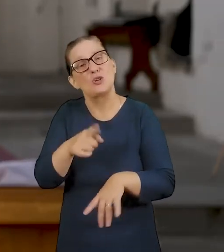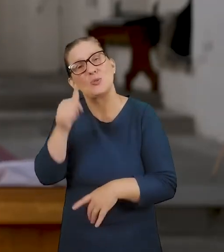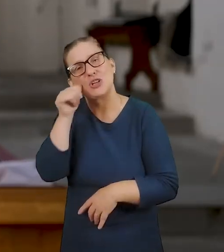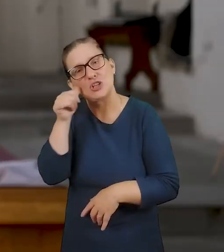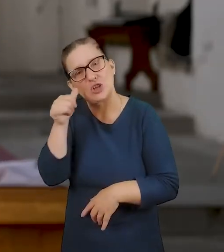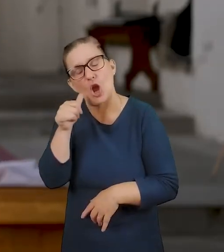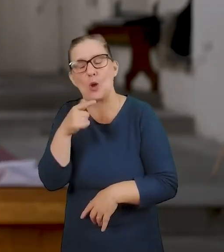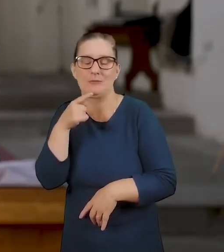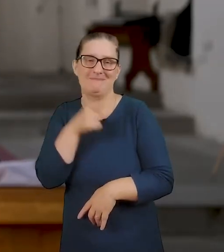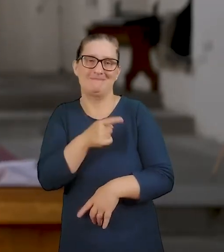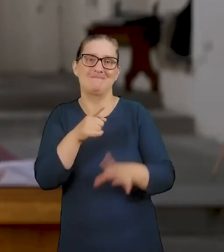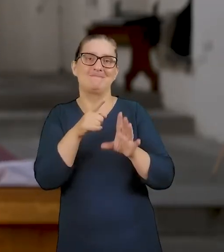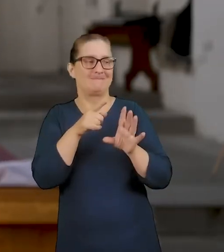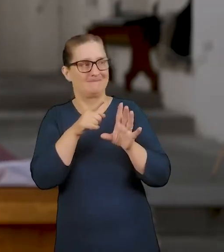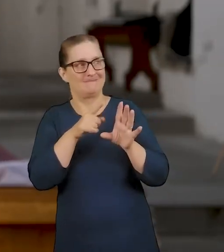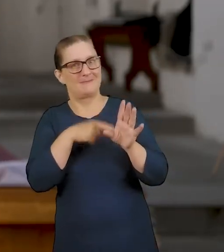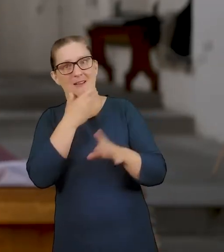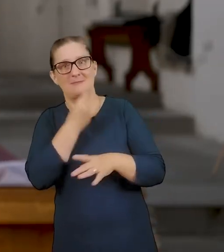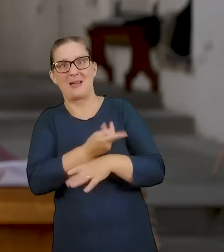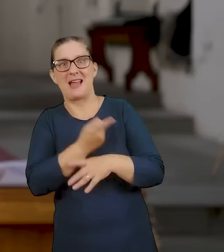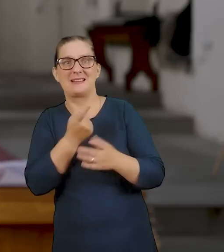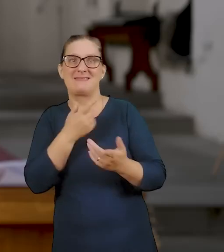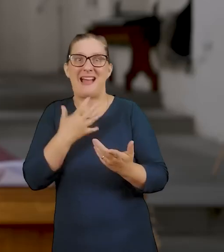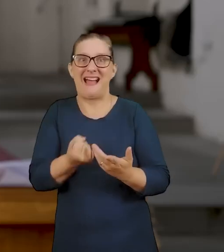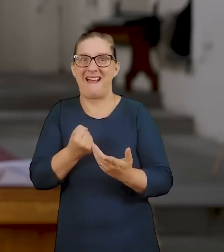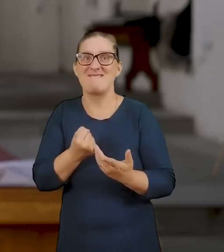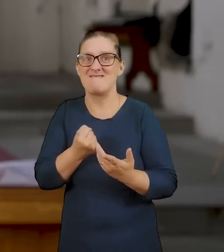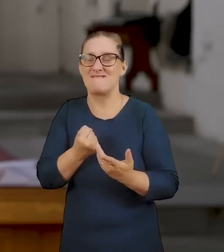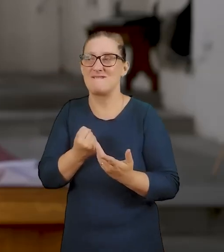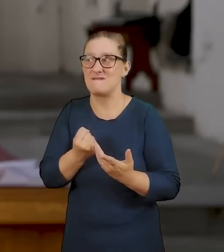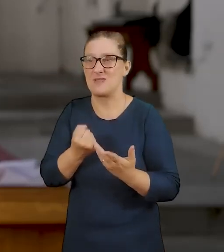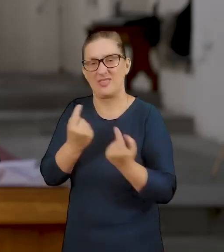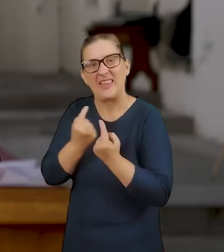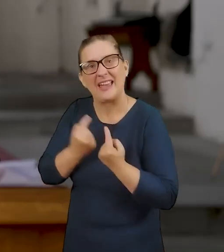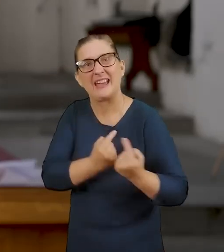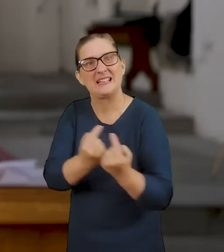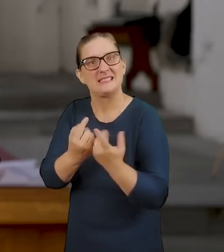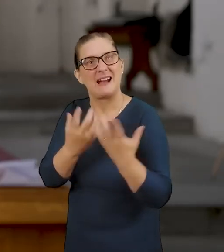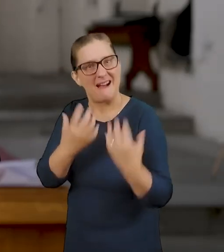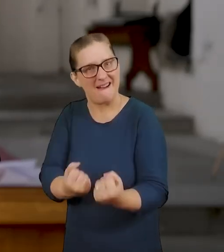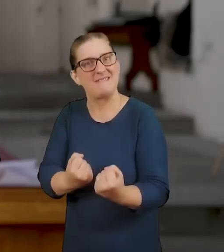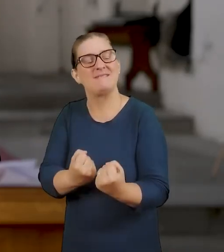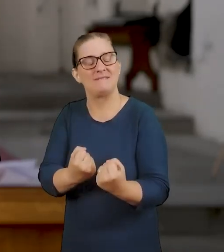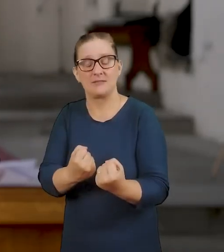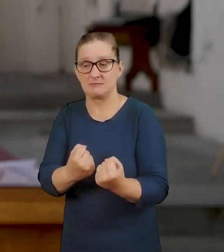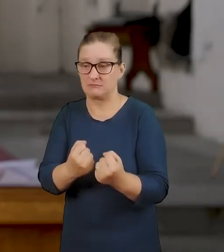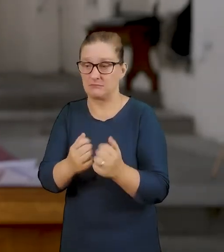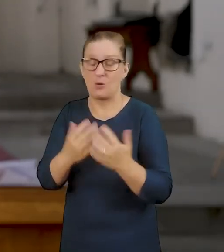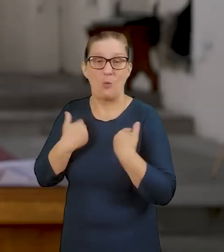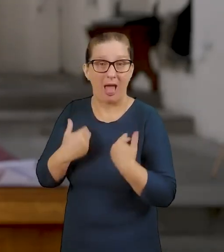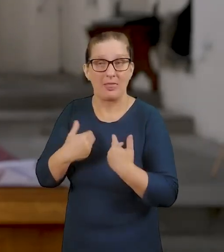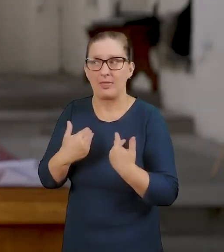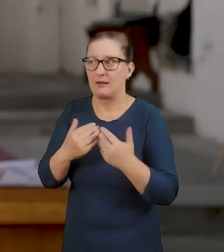yet, in the case of this young man, we do know he had great possessions. The passage is about possessions and